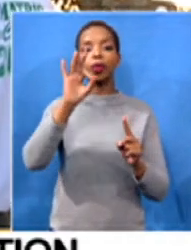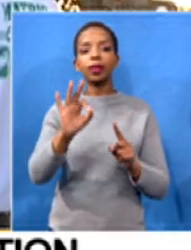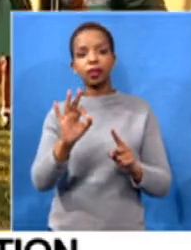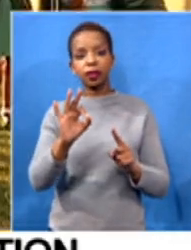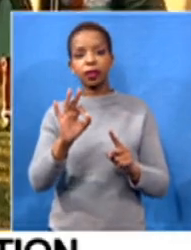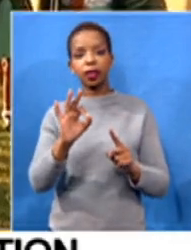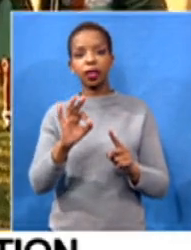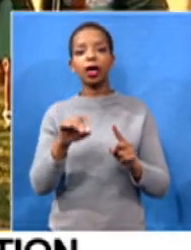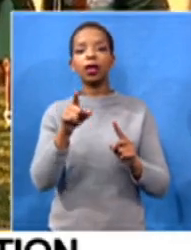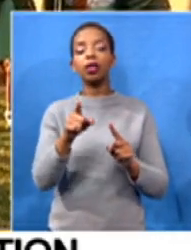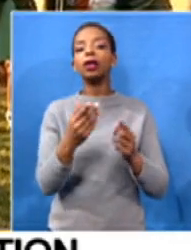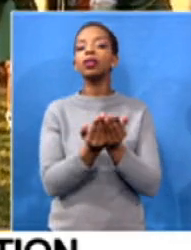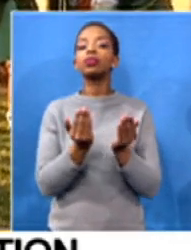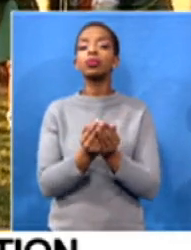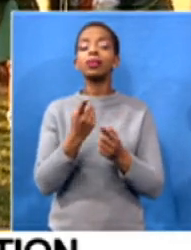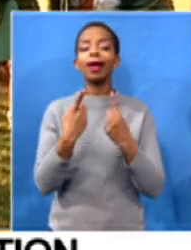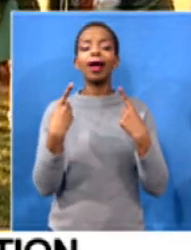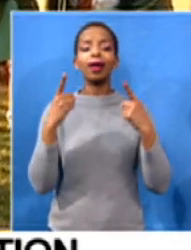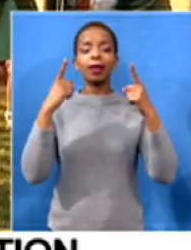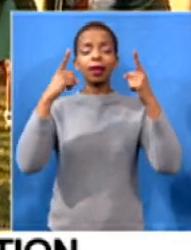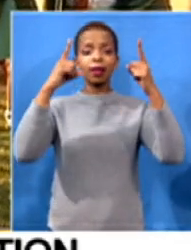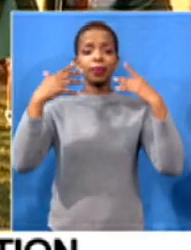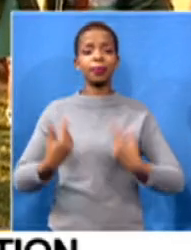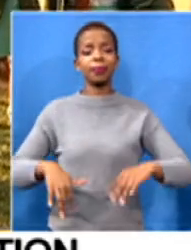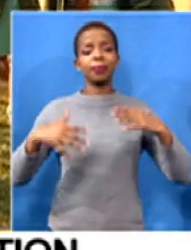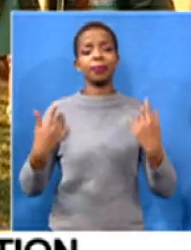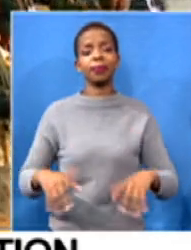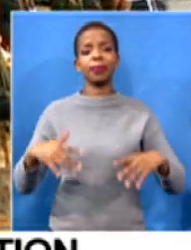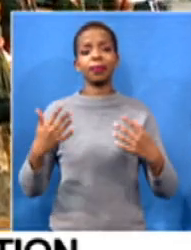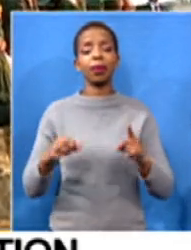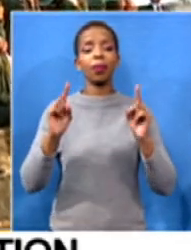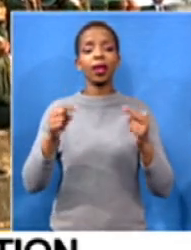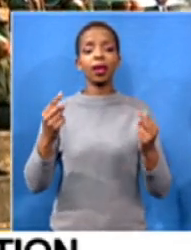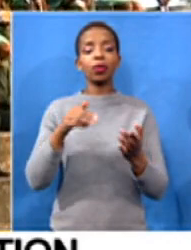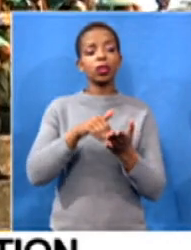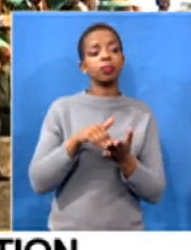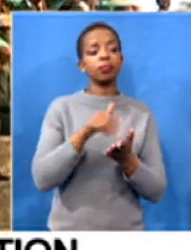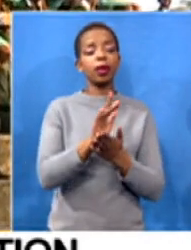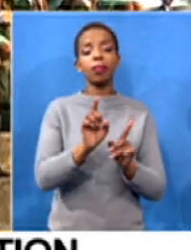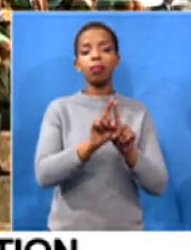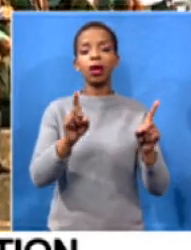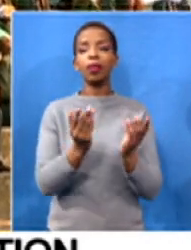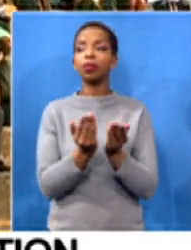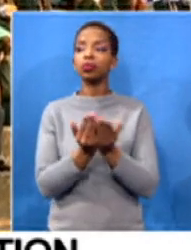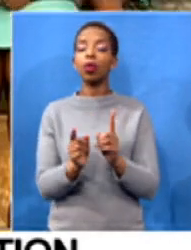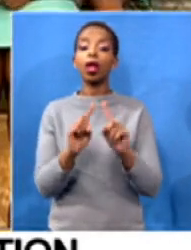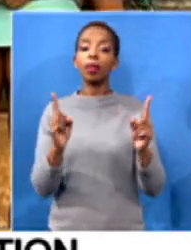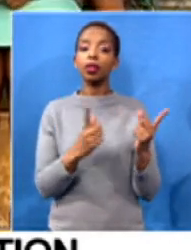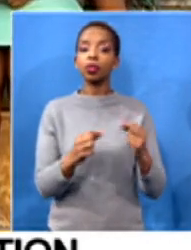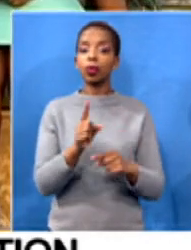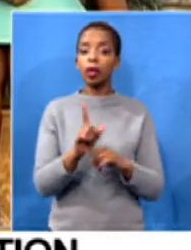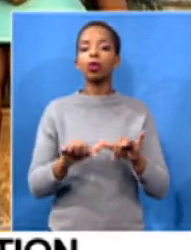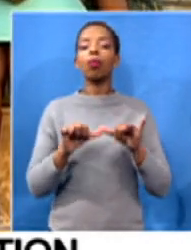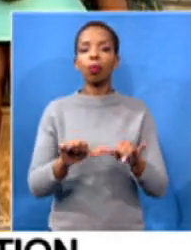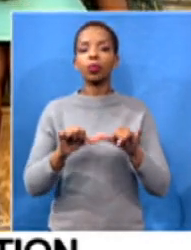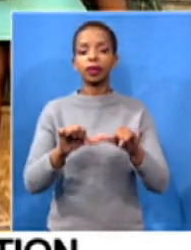That's a huge achievement. So we can't get rid of those schools. What we need to do is continuously invest in them so we get